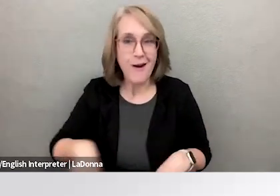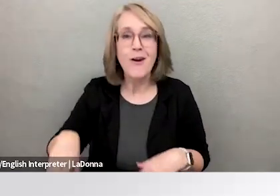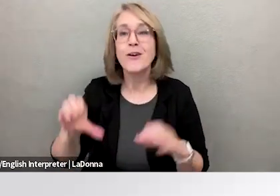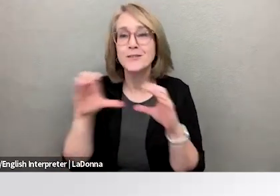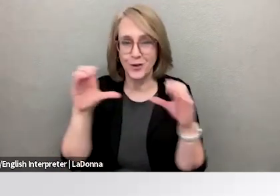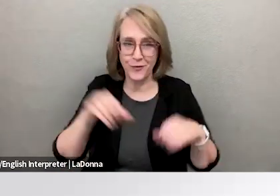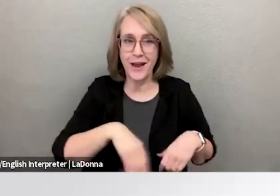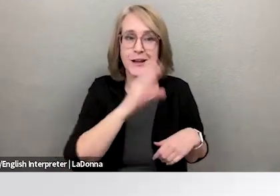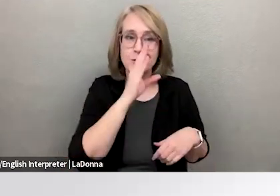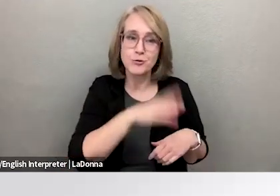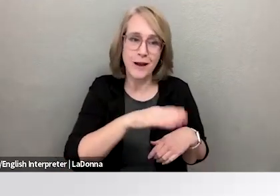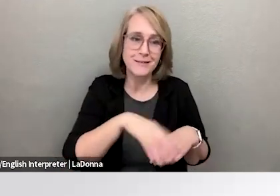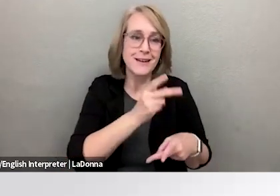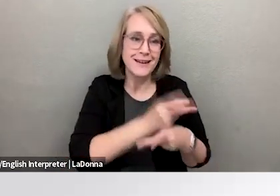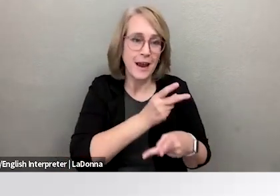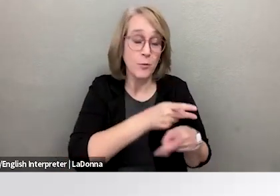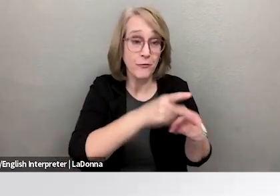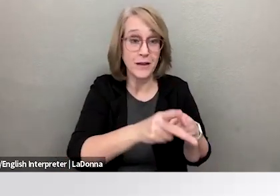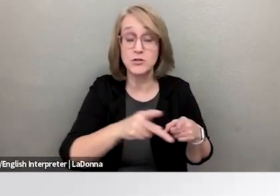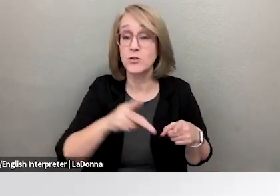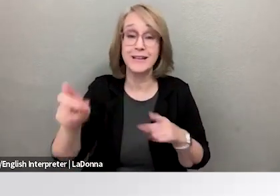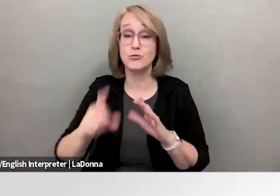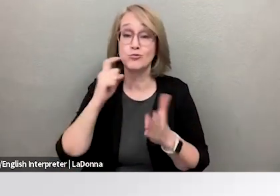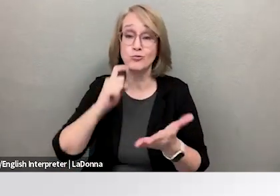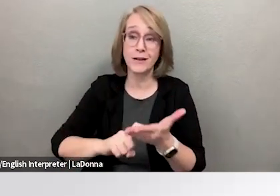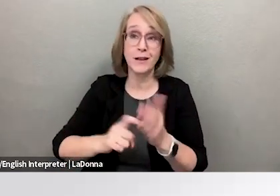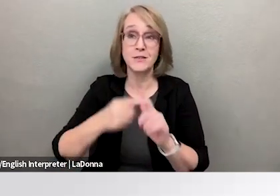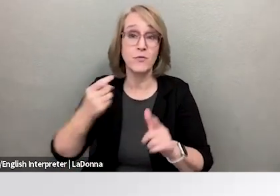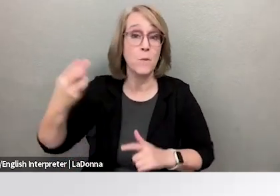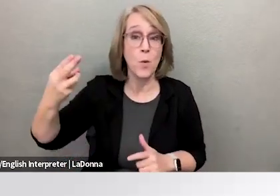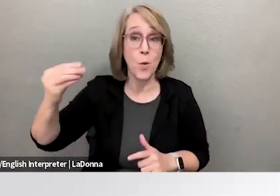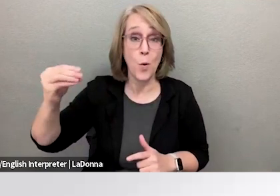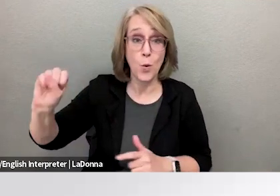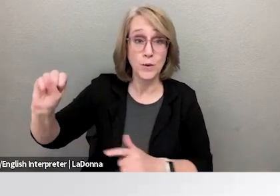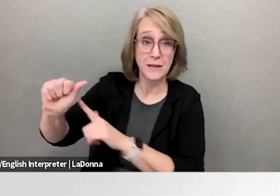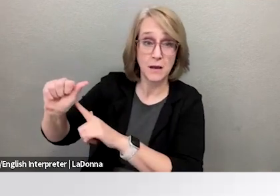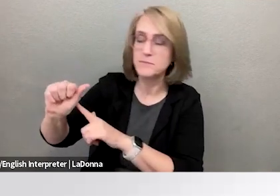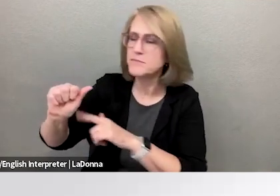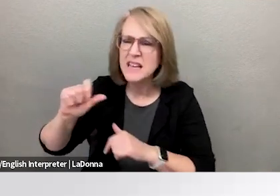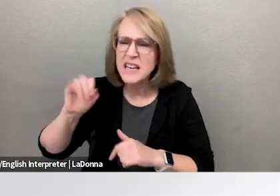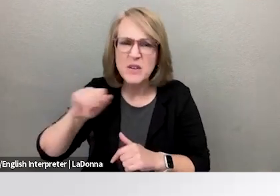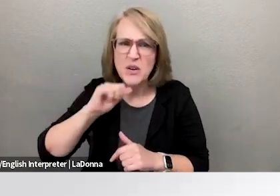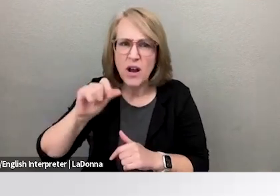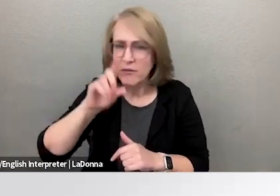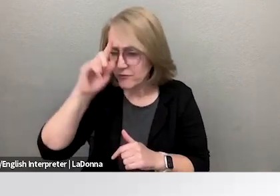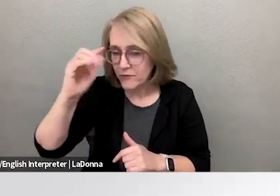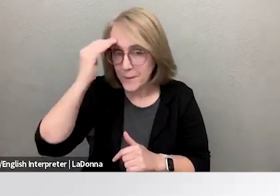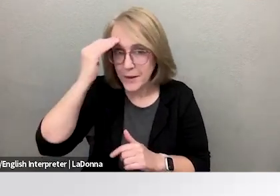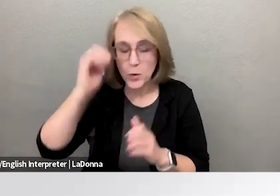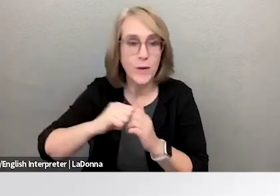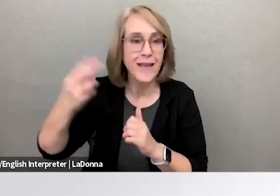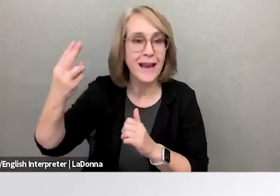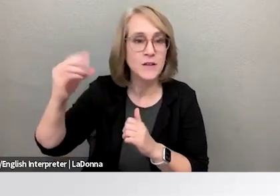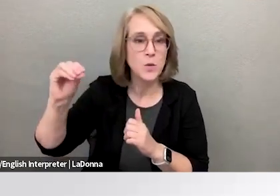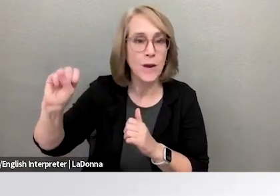you're not aware of HOSA, almost all states have a chapter, and it's really to help support individuals in high school who are